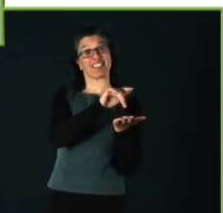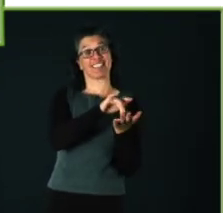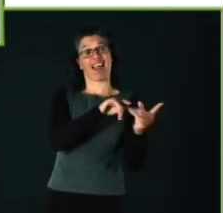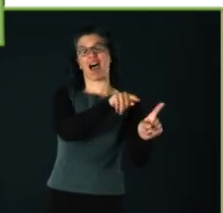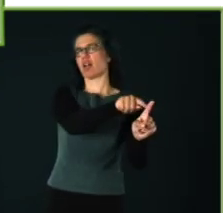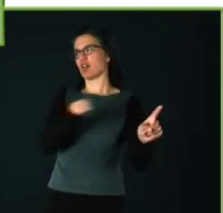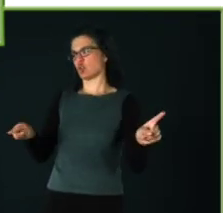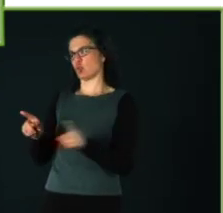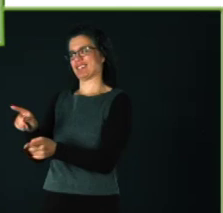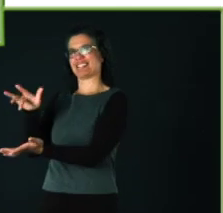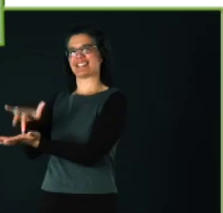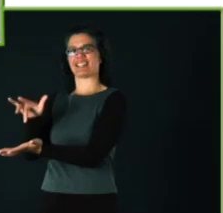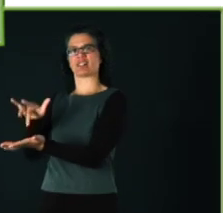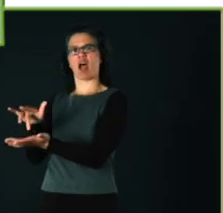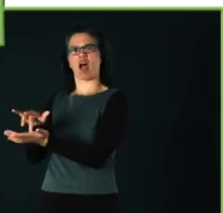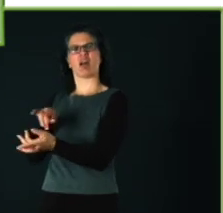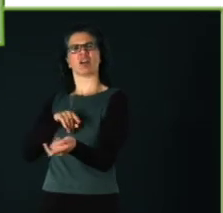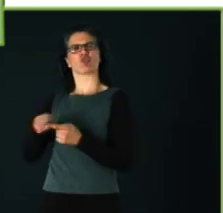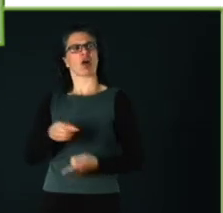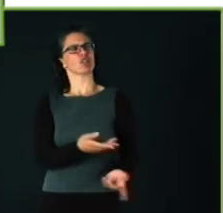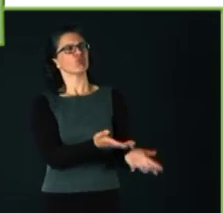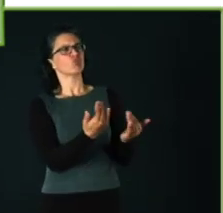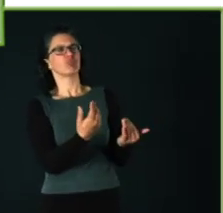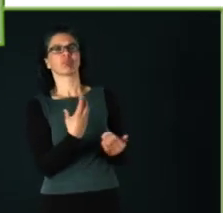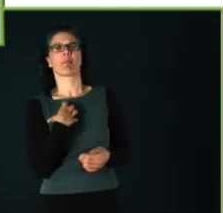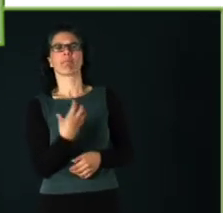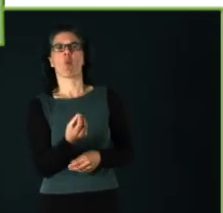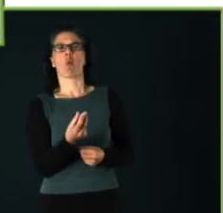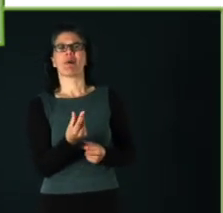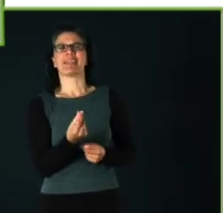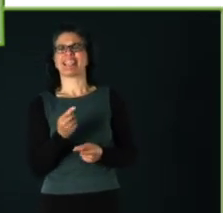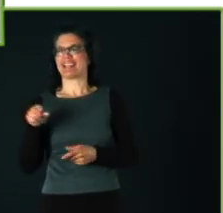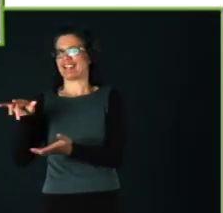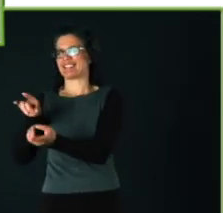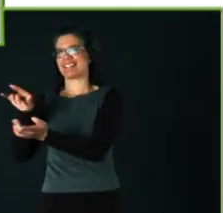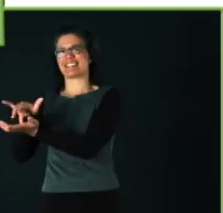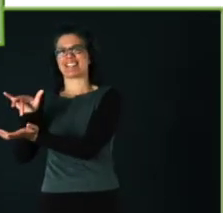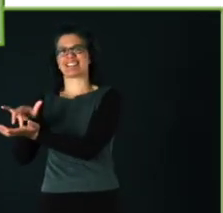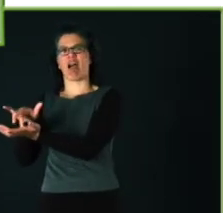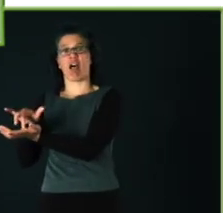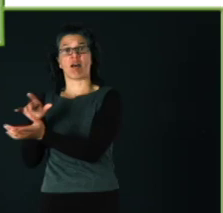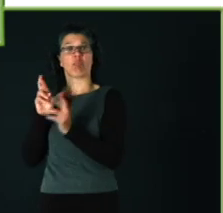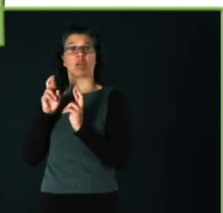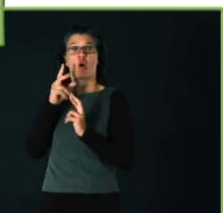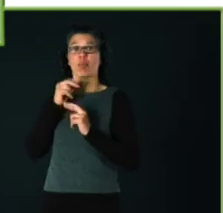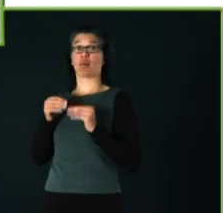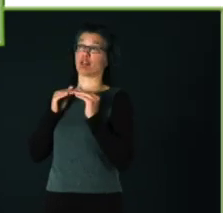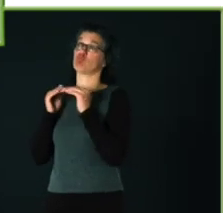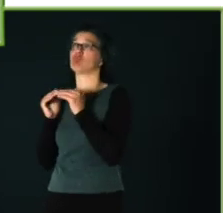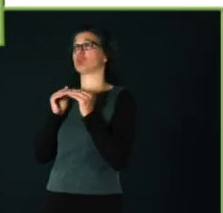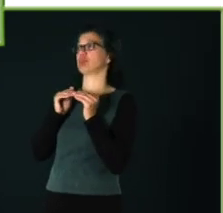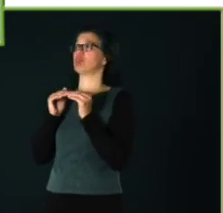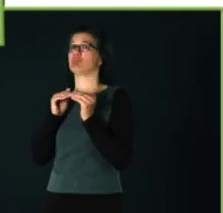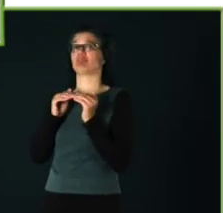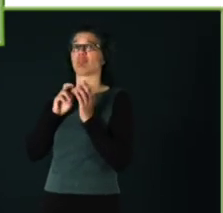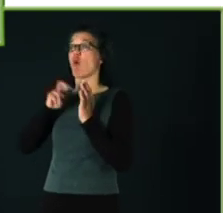interconnect and try and get the spend back into CBD, and where they can park down the other end and come back and go back, and hopefully that will sort of turn things